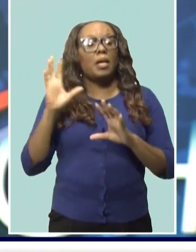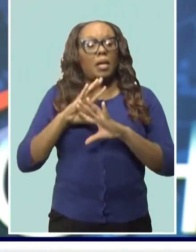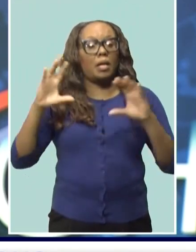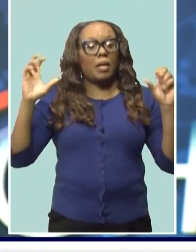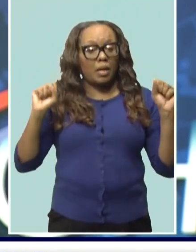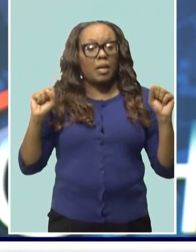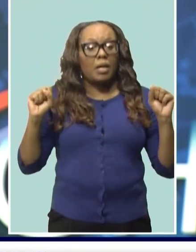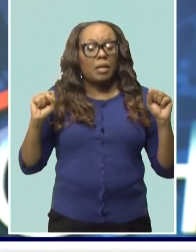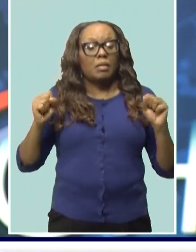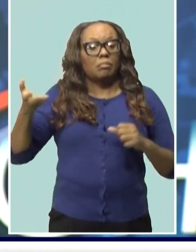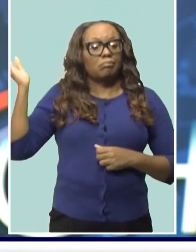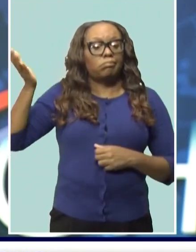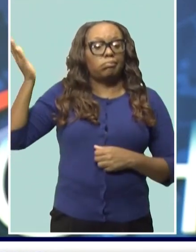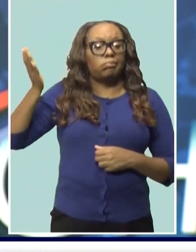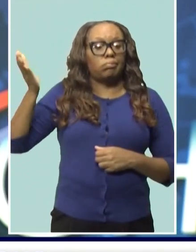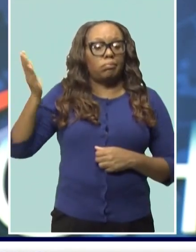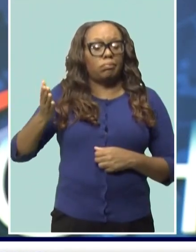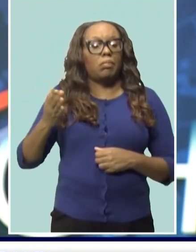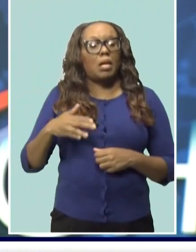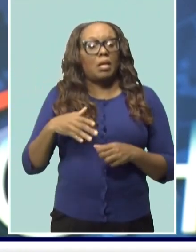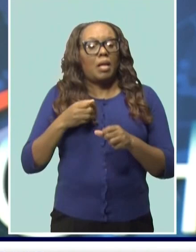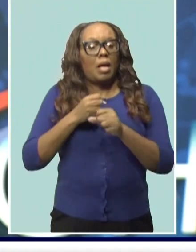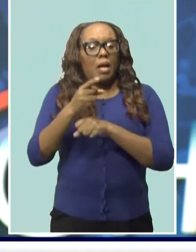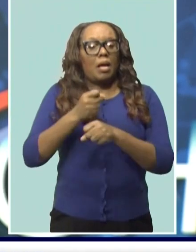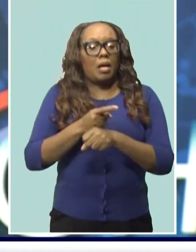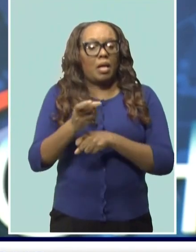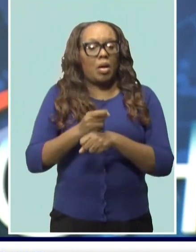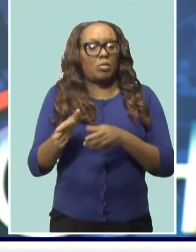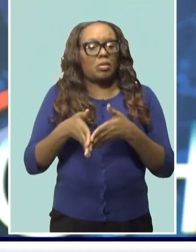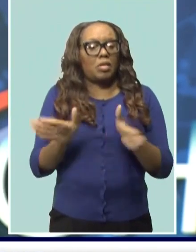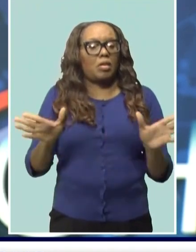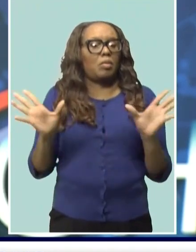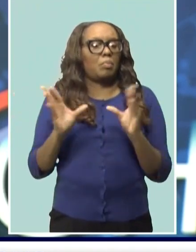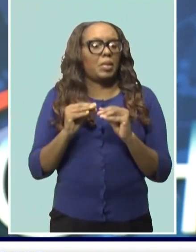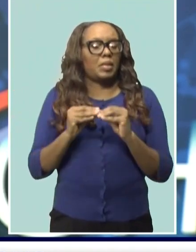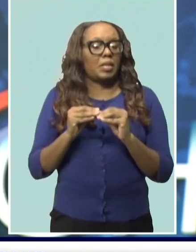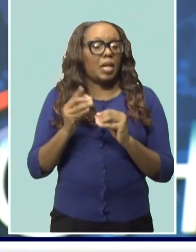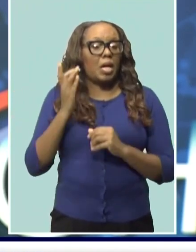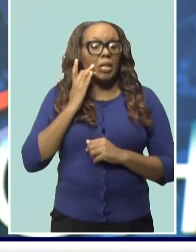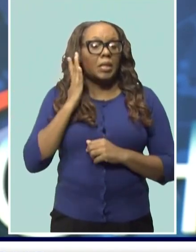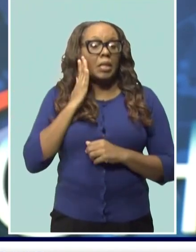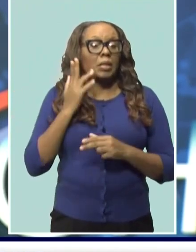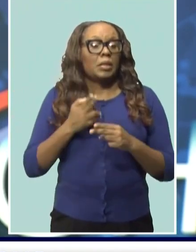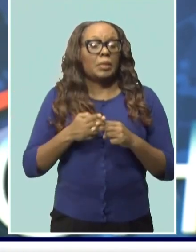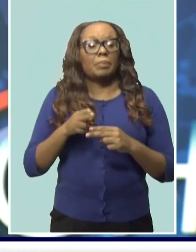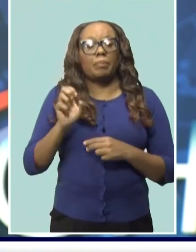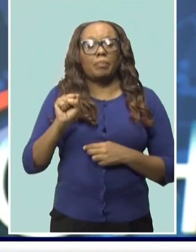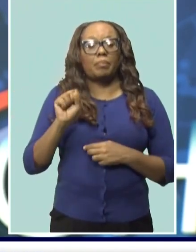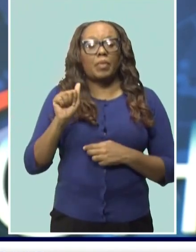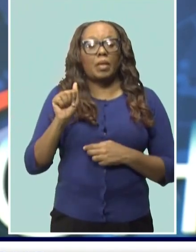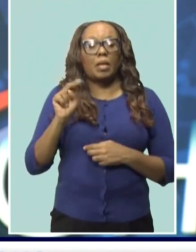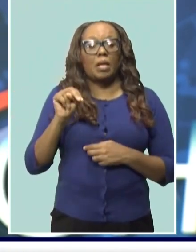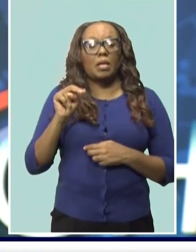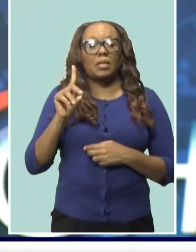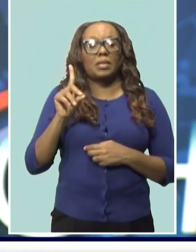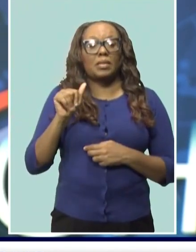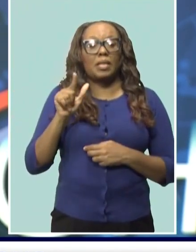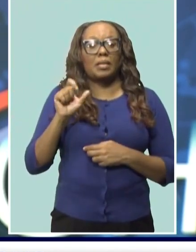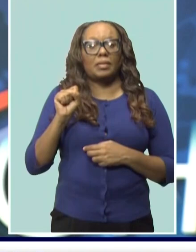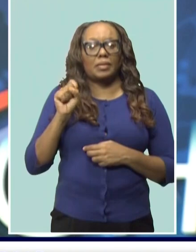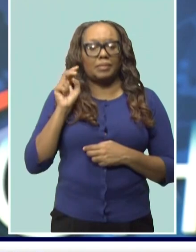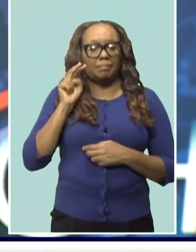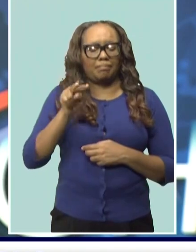Rene Coppin, during an address at the annual general meeting of that body at Sandals Royal Resort. Trevor Thorpe was